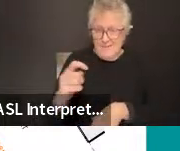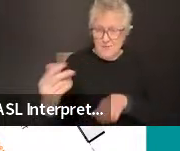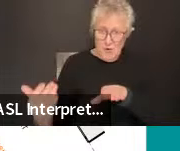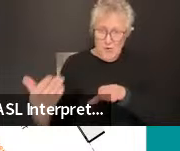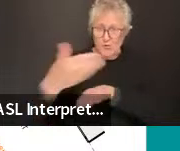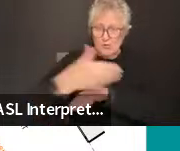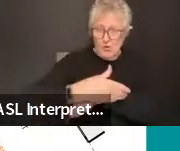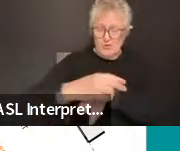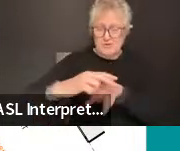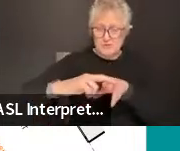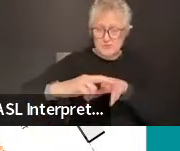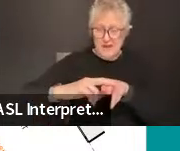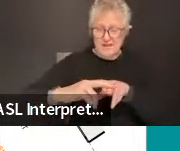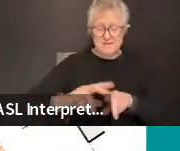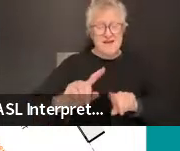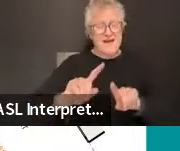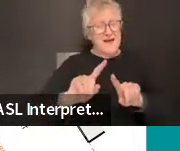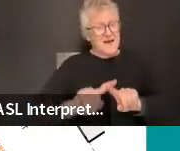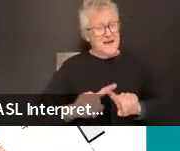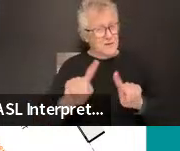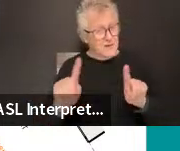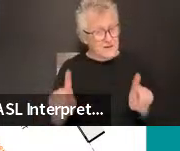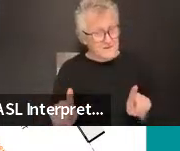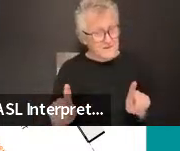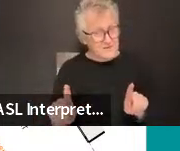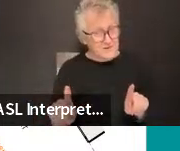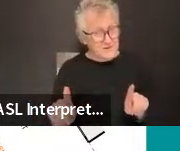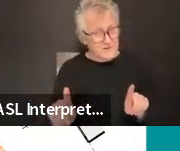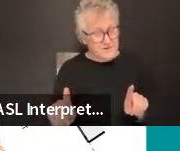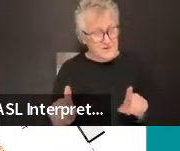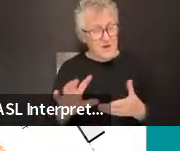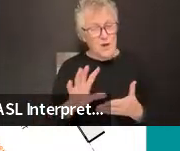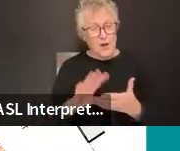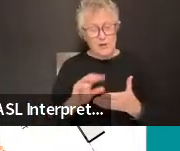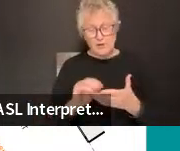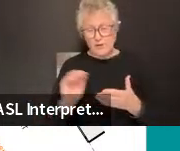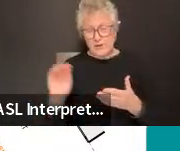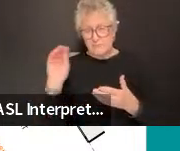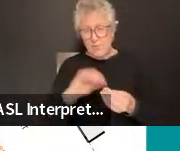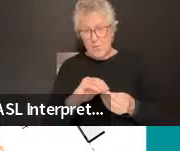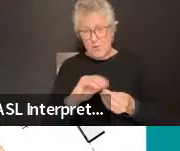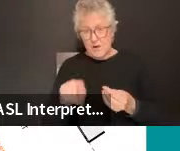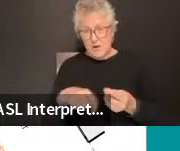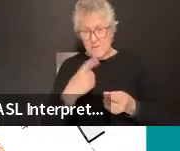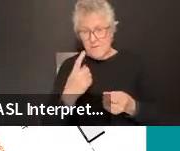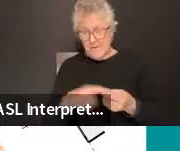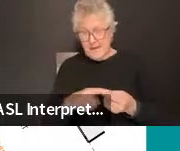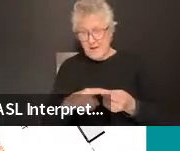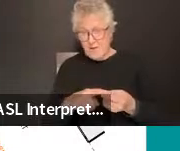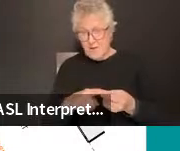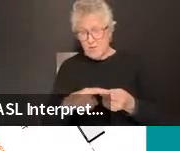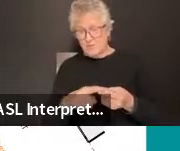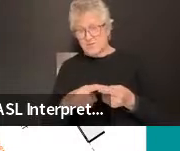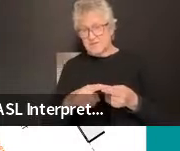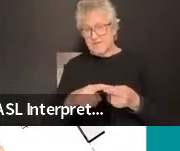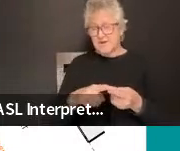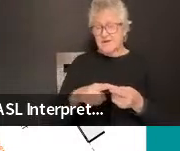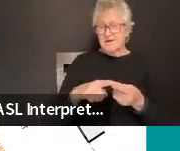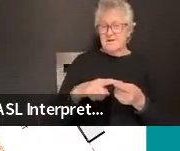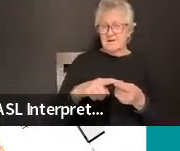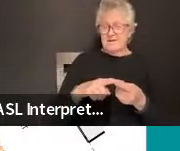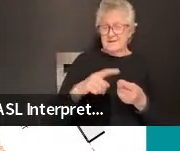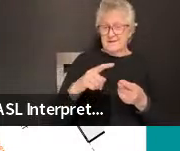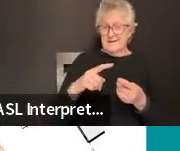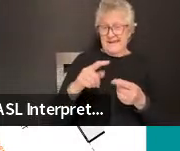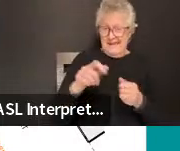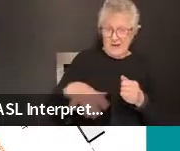more about the site, we're learning to see whether it is or isn't advantageous to have some flexibility where you put that the elevators and